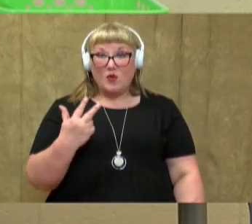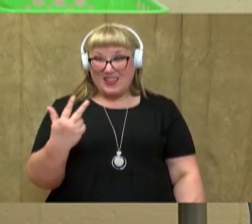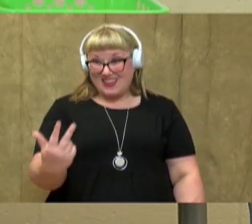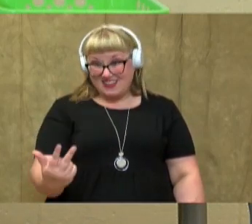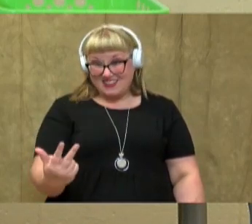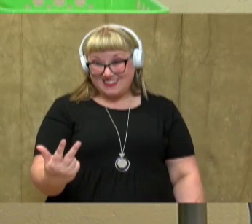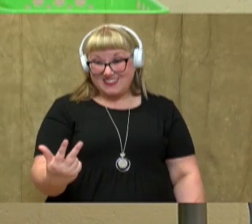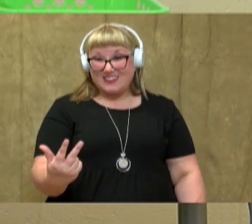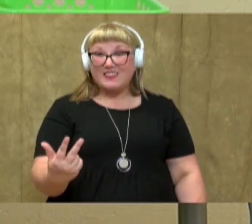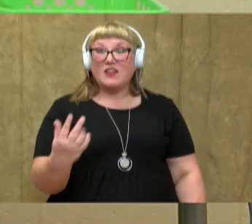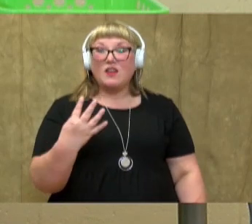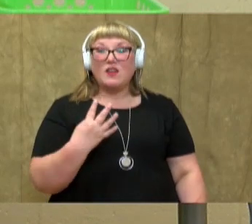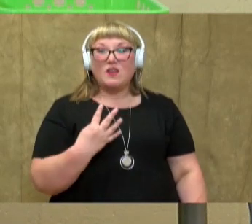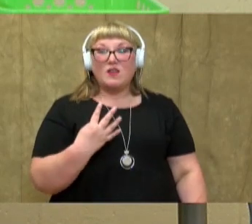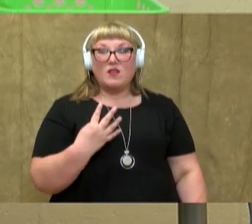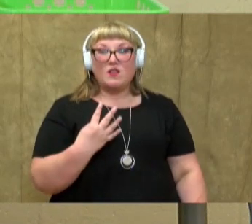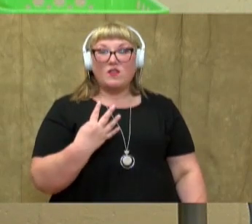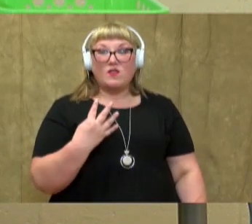three,